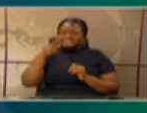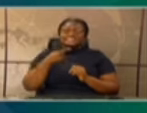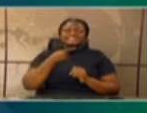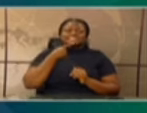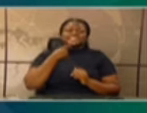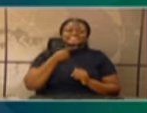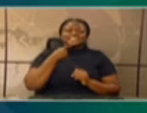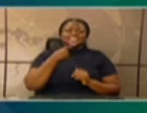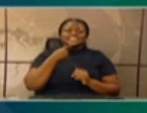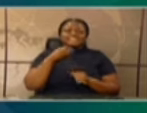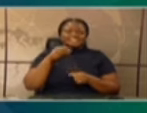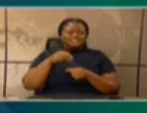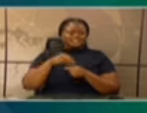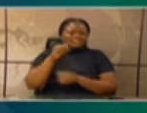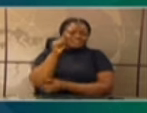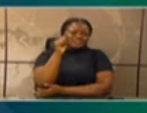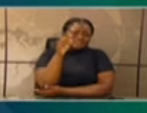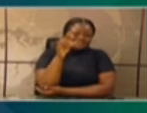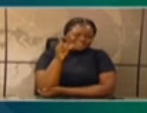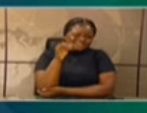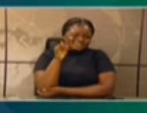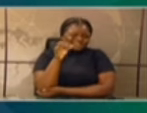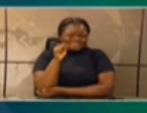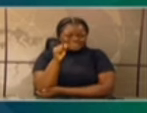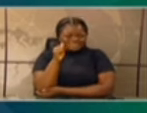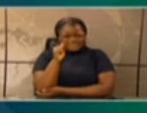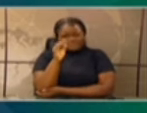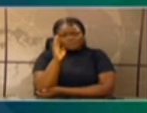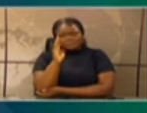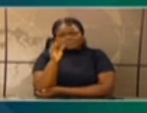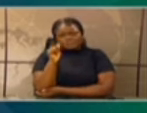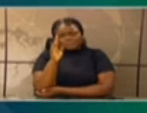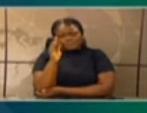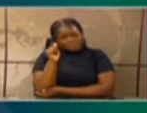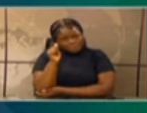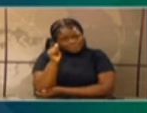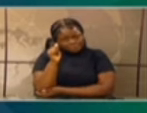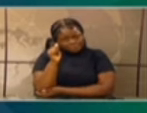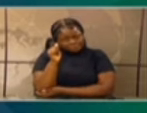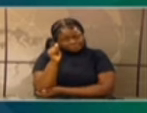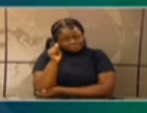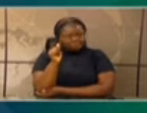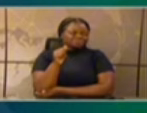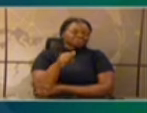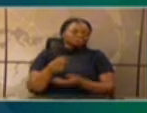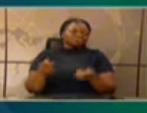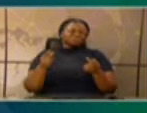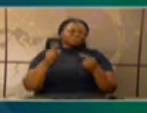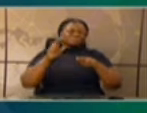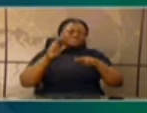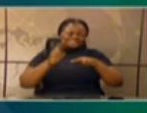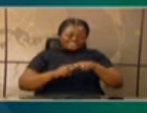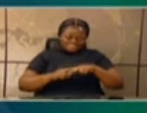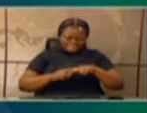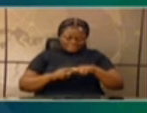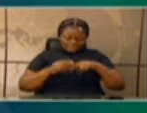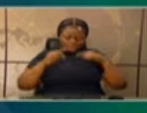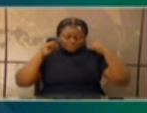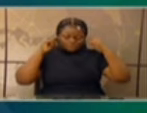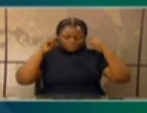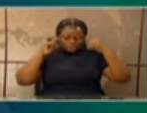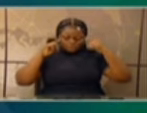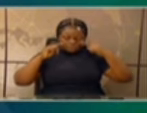Ewa Addis Ababa Mirias Asama Okaye no Pi wo kwa chiri fa nim die mu emu wo